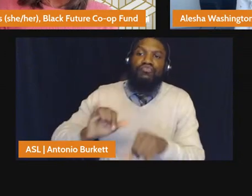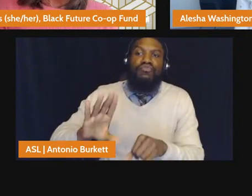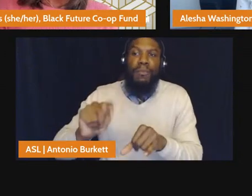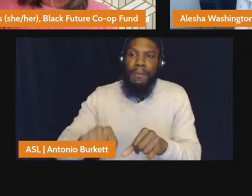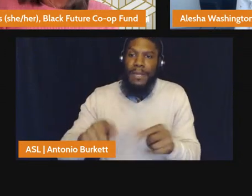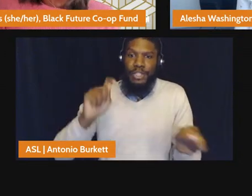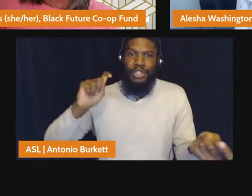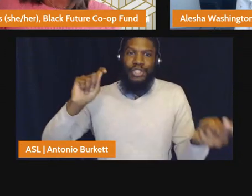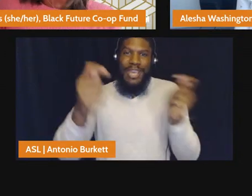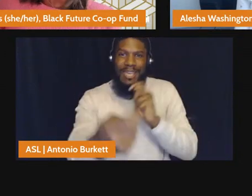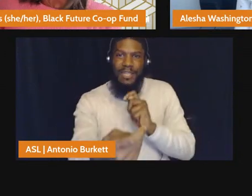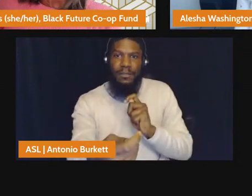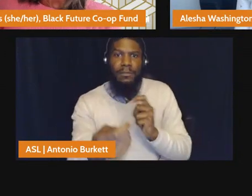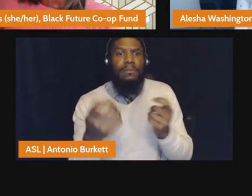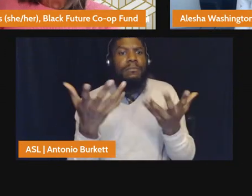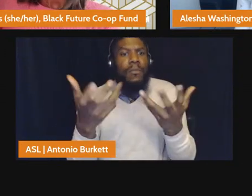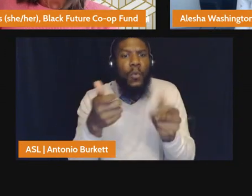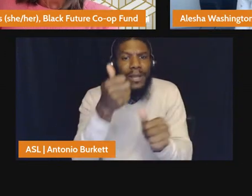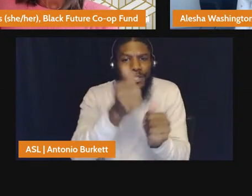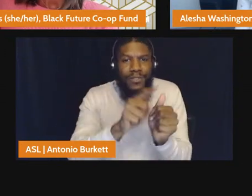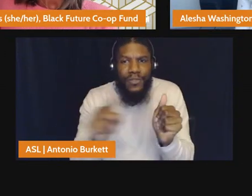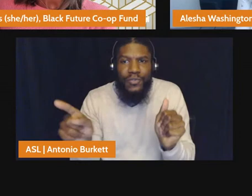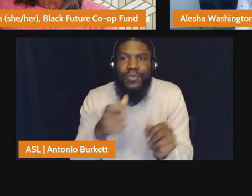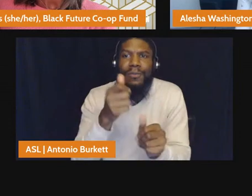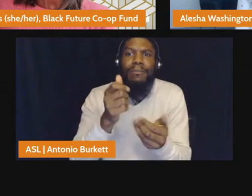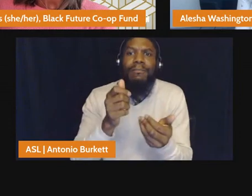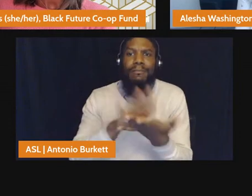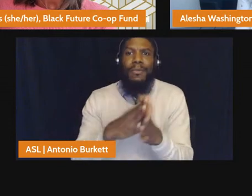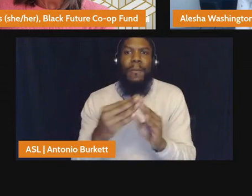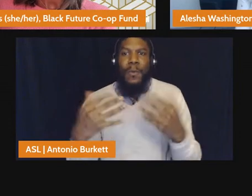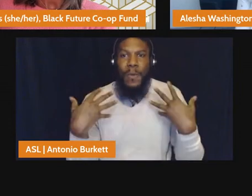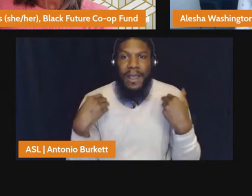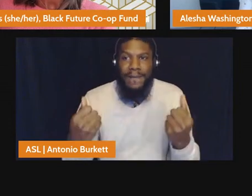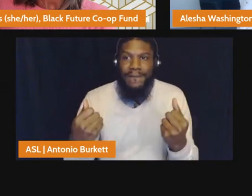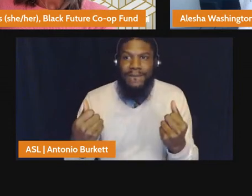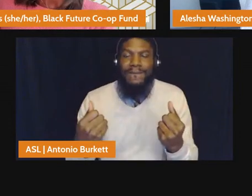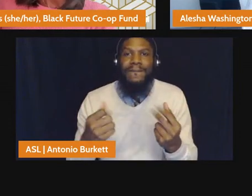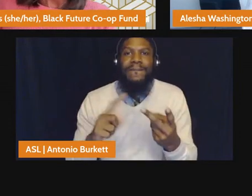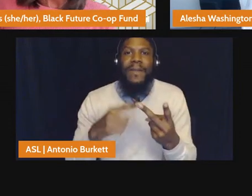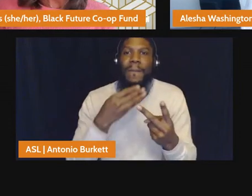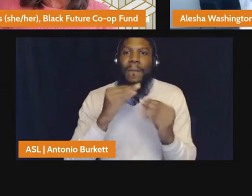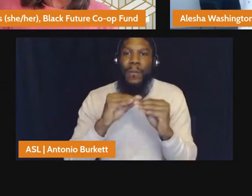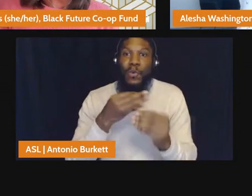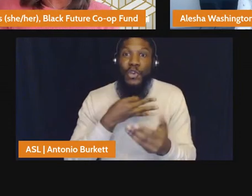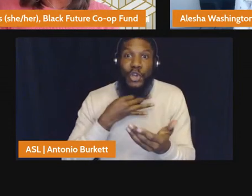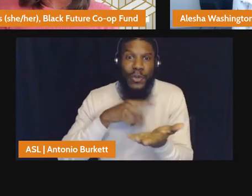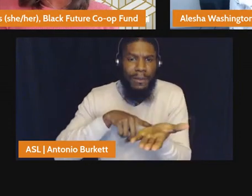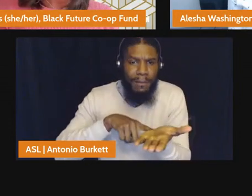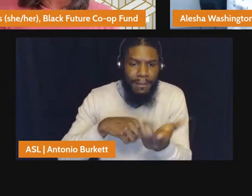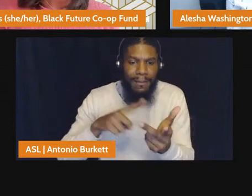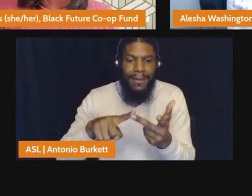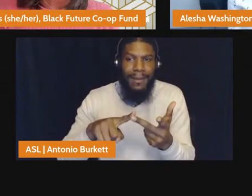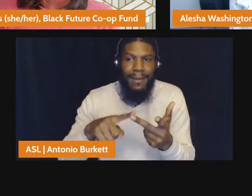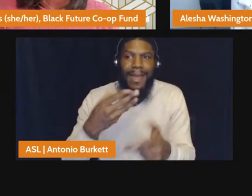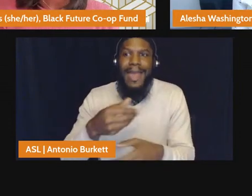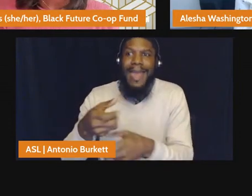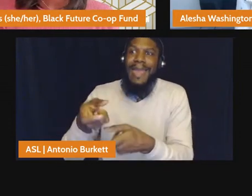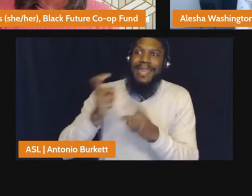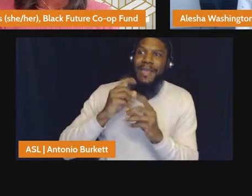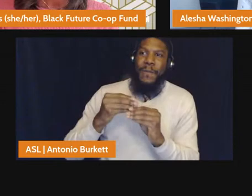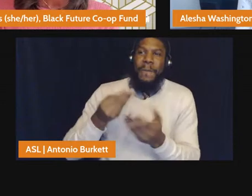braver, a little more curious, and give more money. That was what I was like to do.